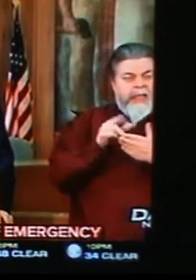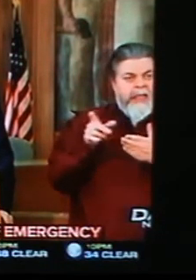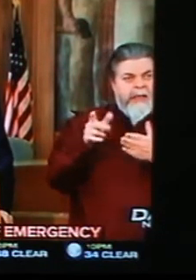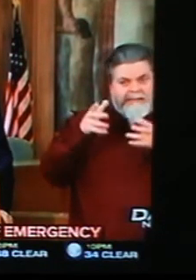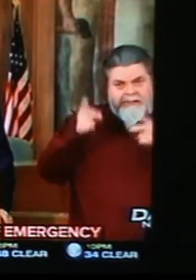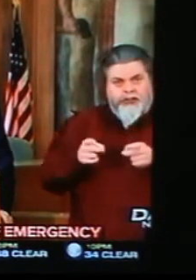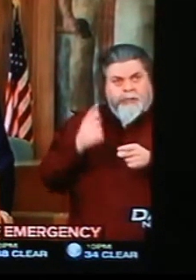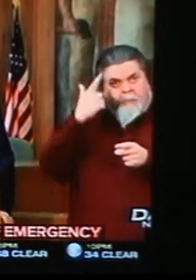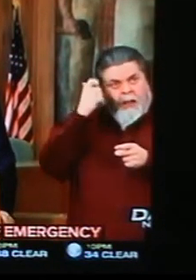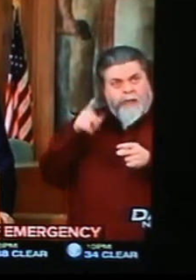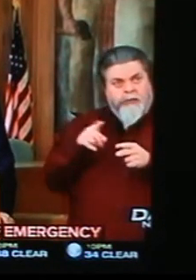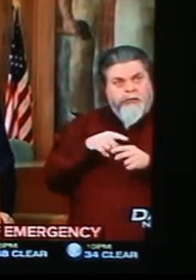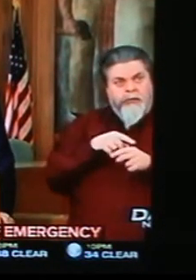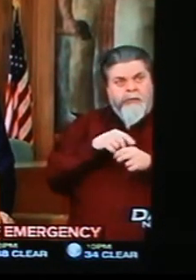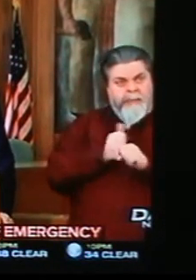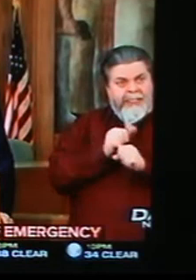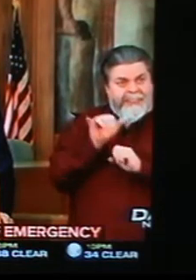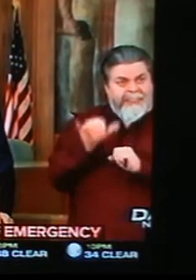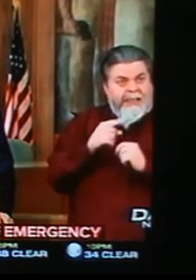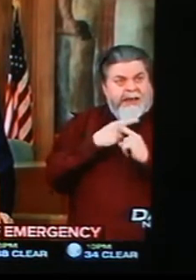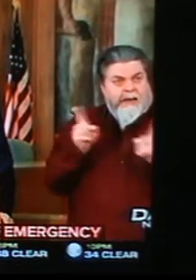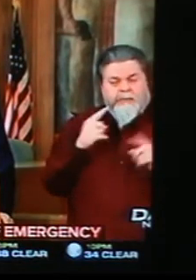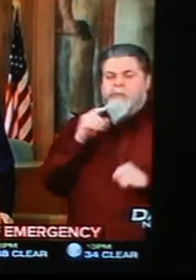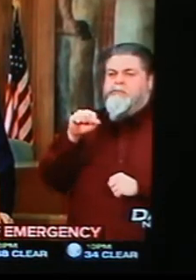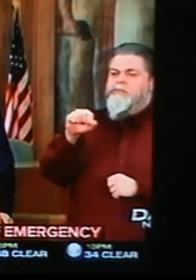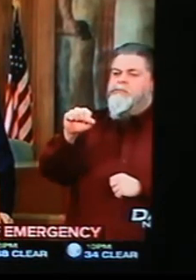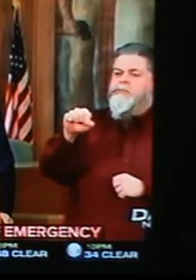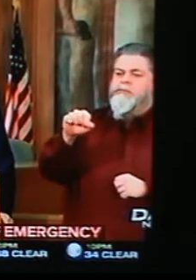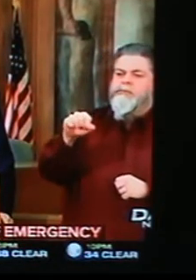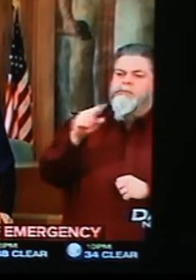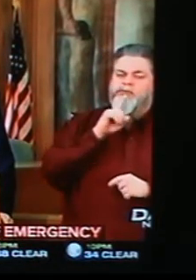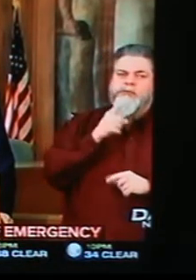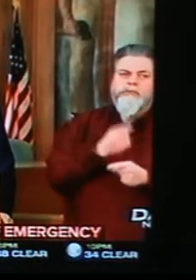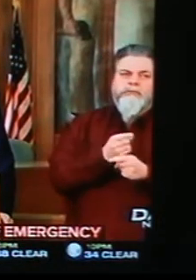that news was known? We did, yeah, we did.